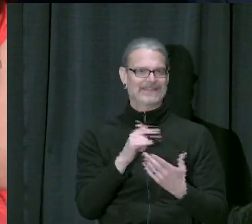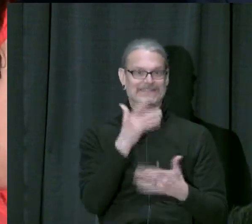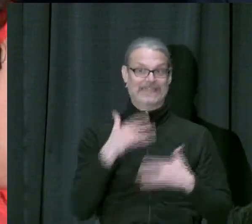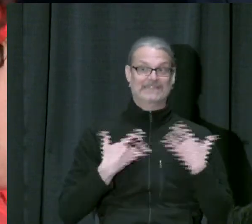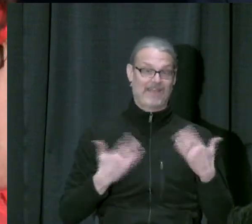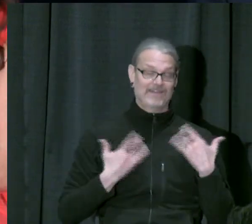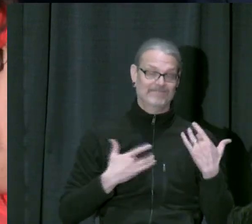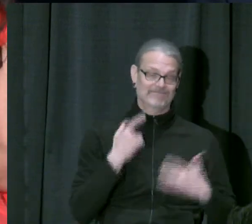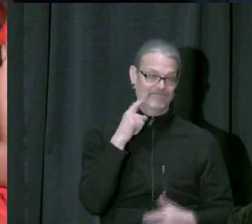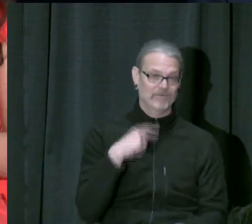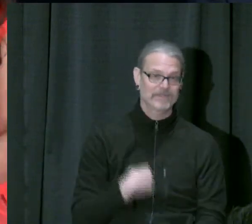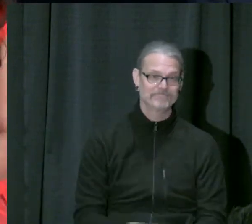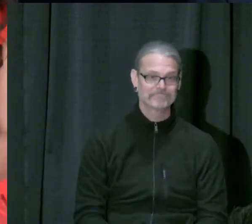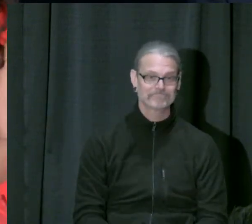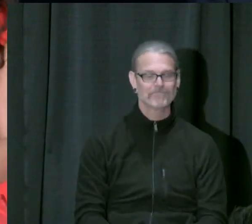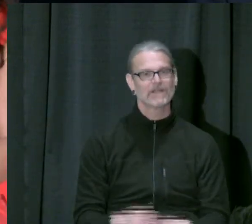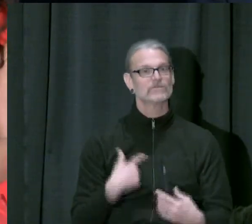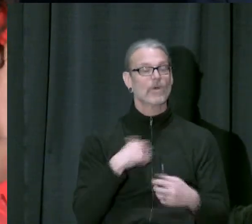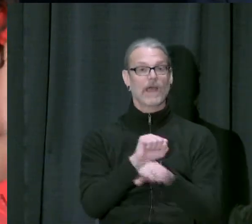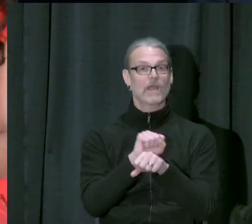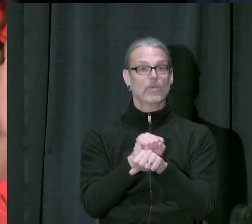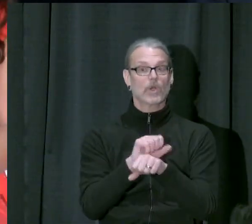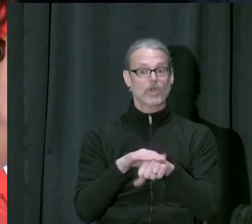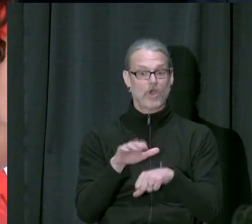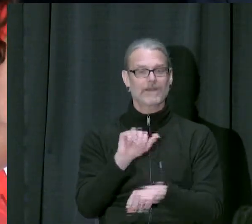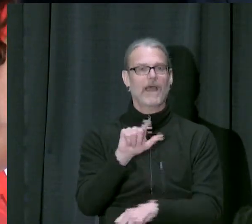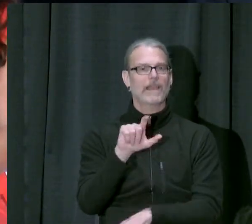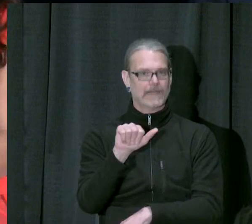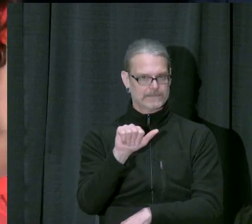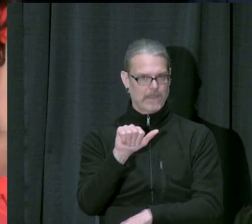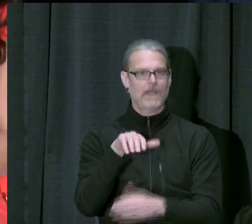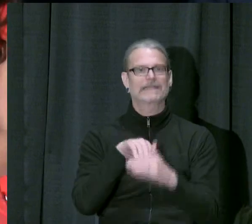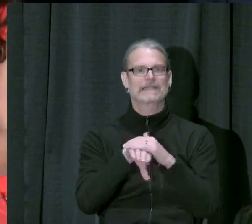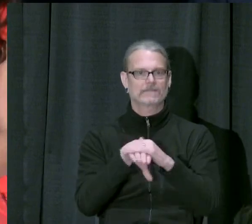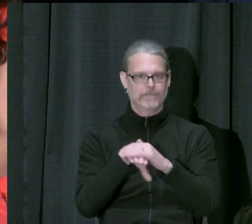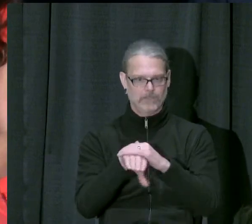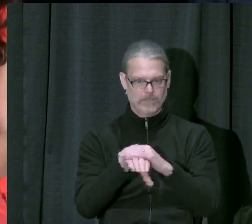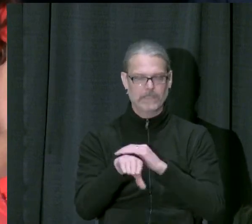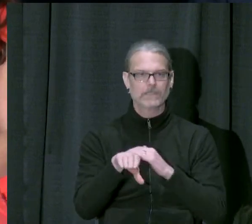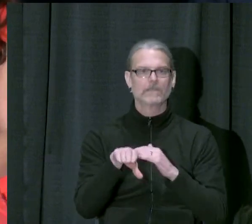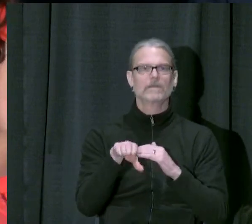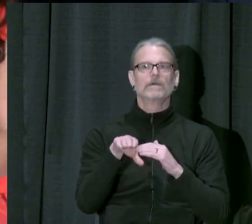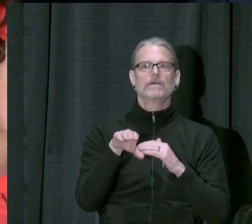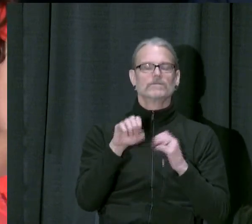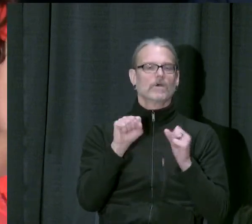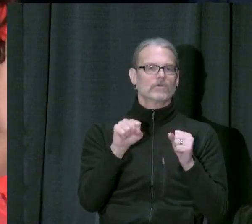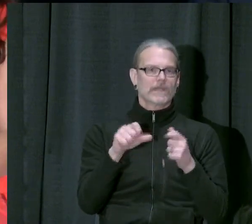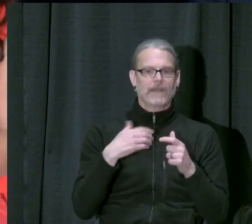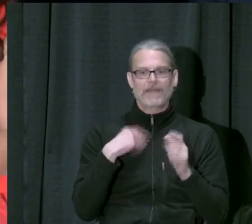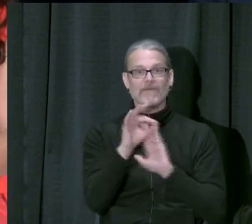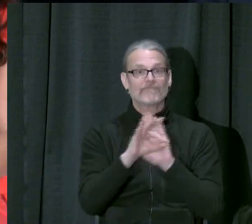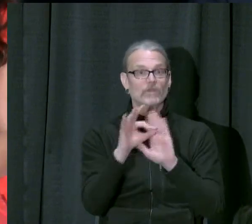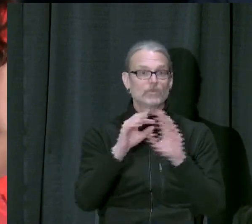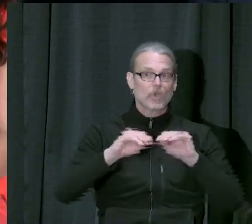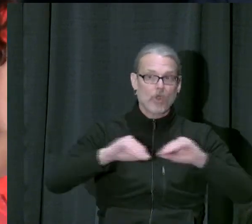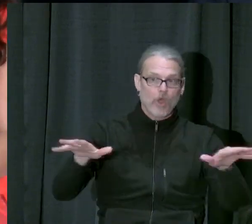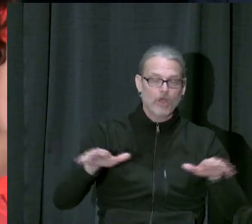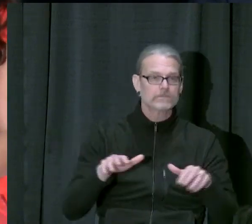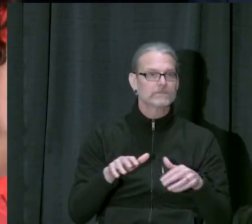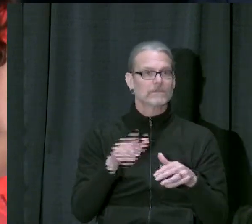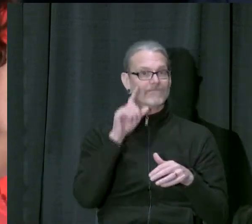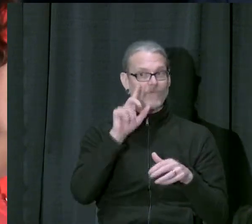exciting. And so what I work on is Alexa accessibility, so that can be feature launches designed for people